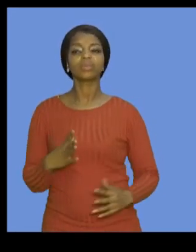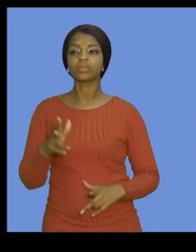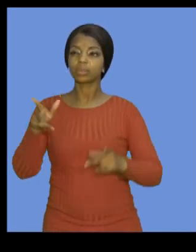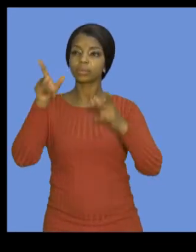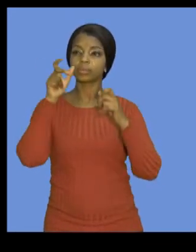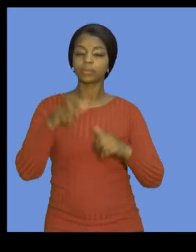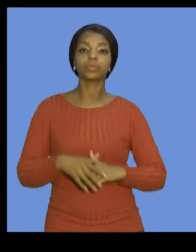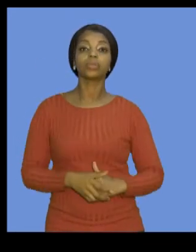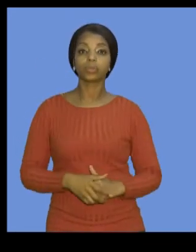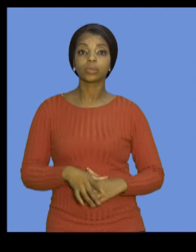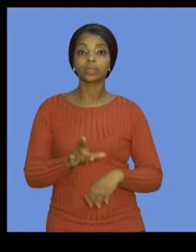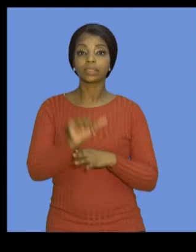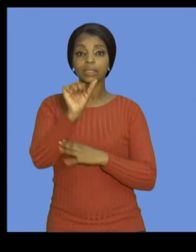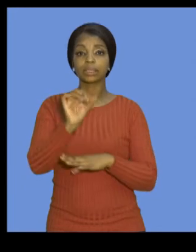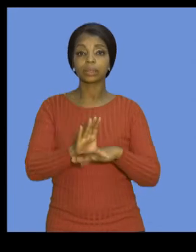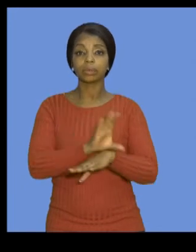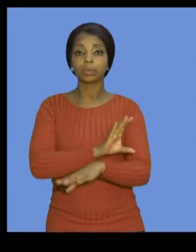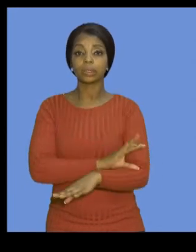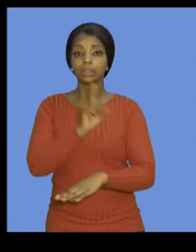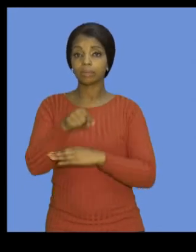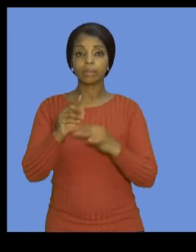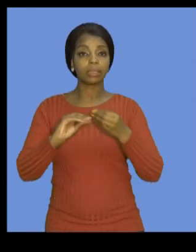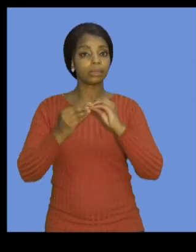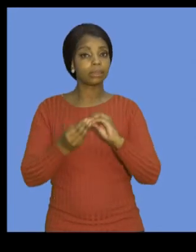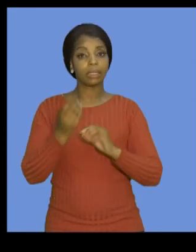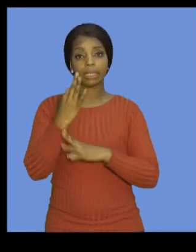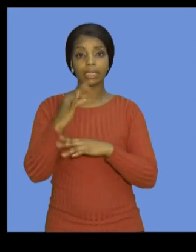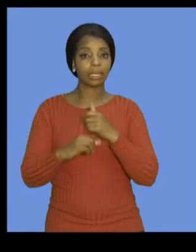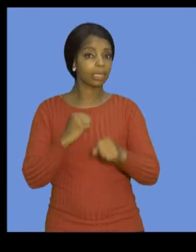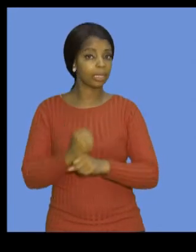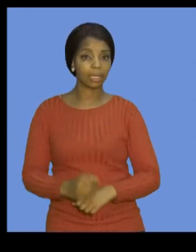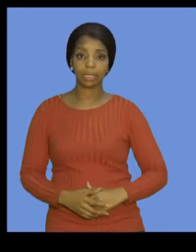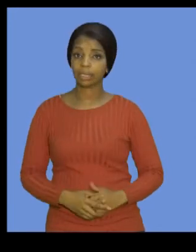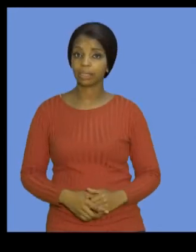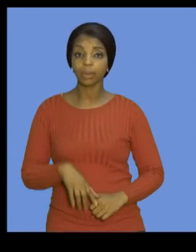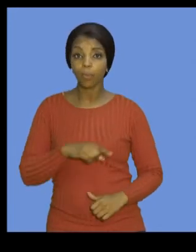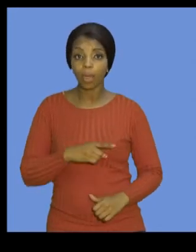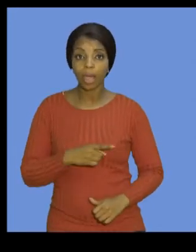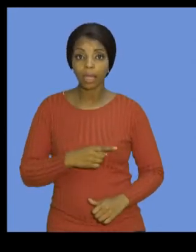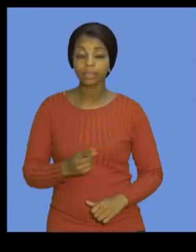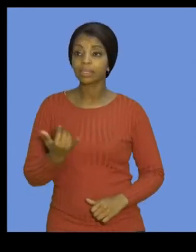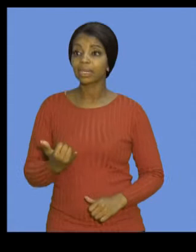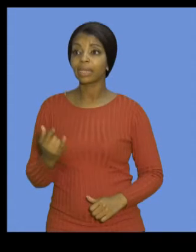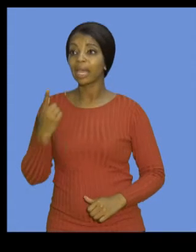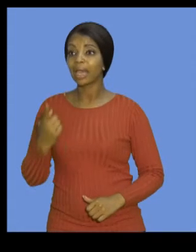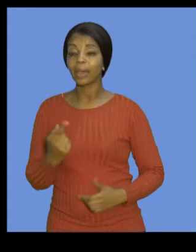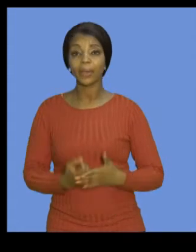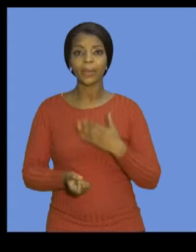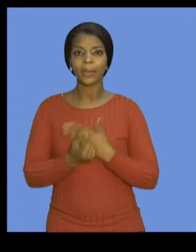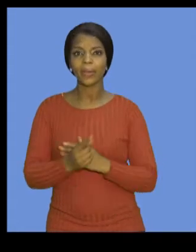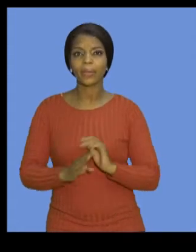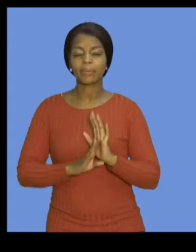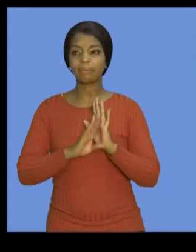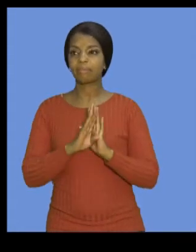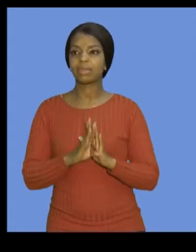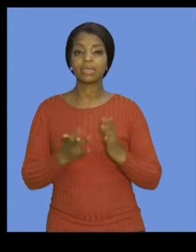to upgrade these 16 computers, right, in 3 years' time. Why? Because now the business has picked up, and